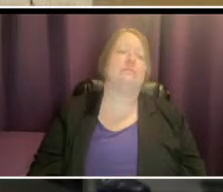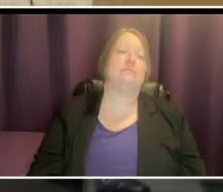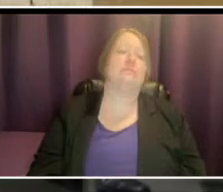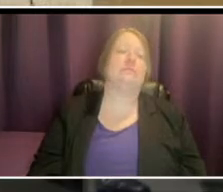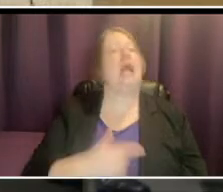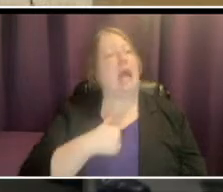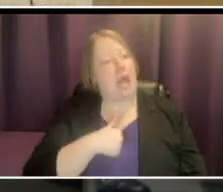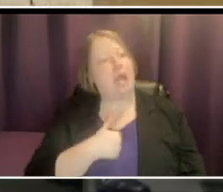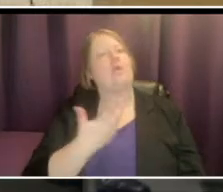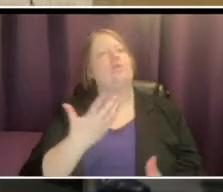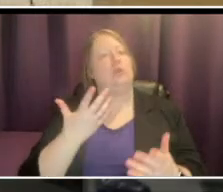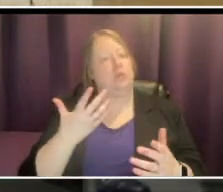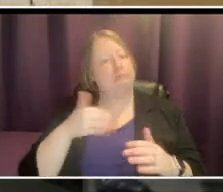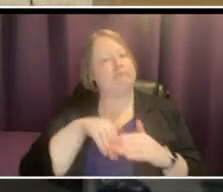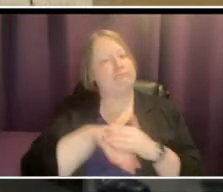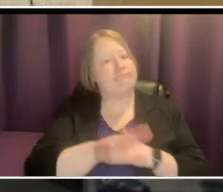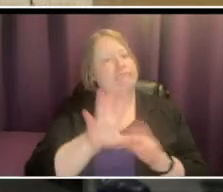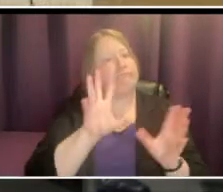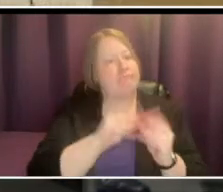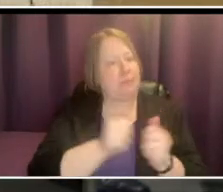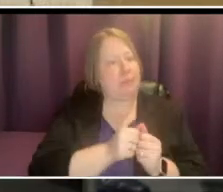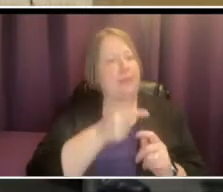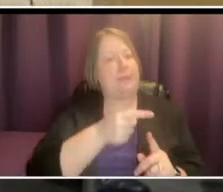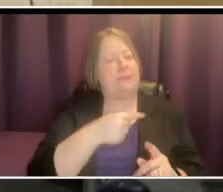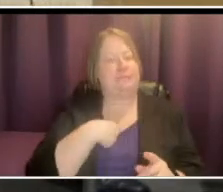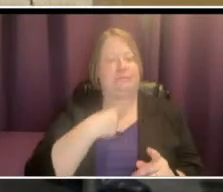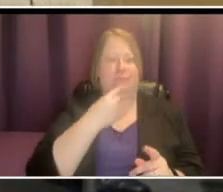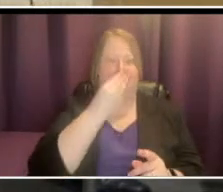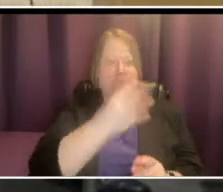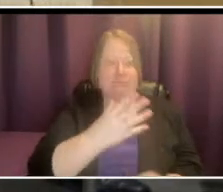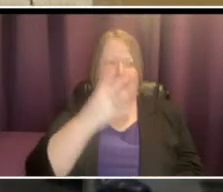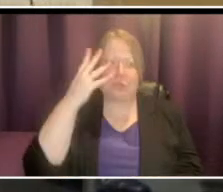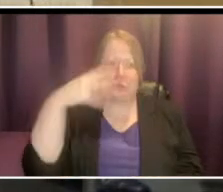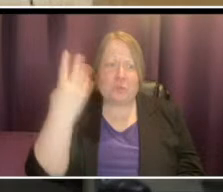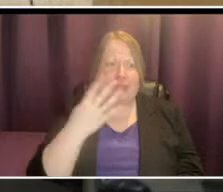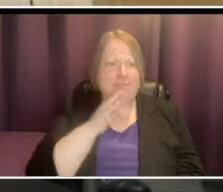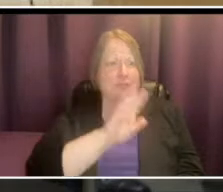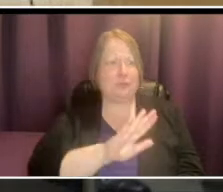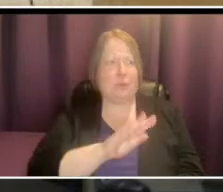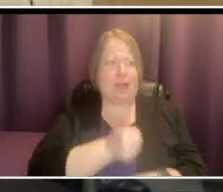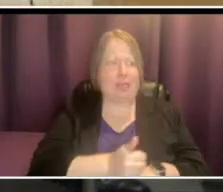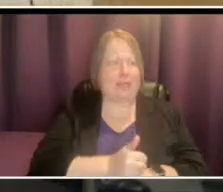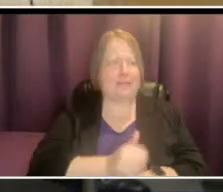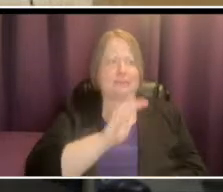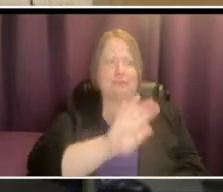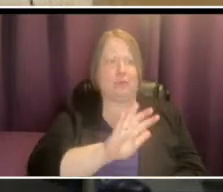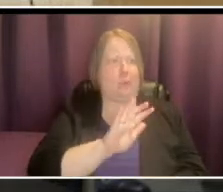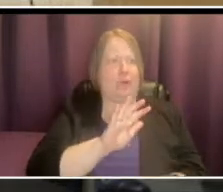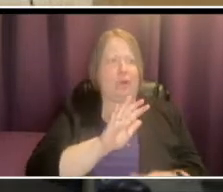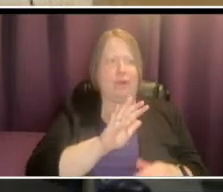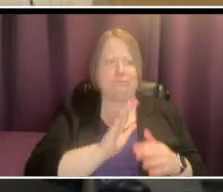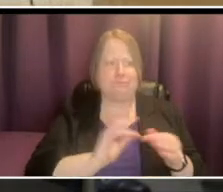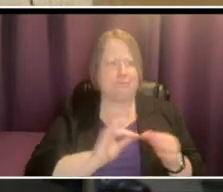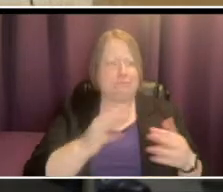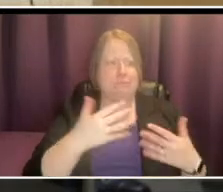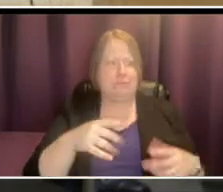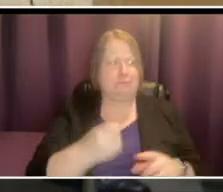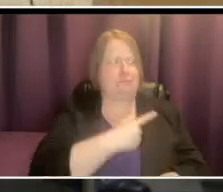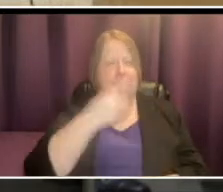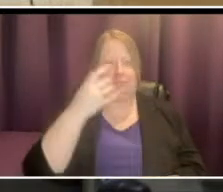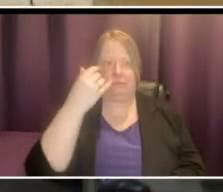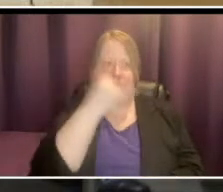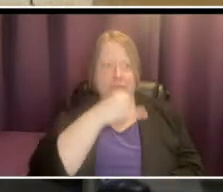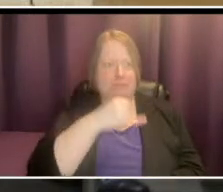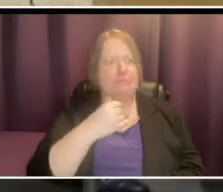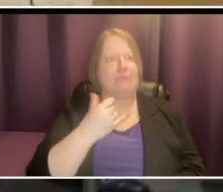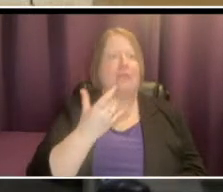how crazy some of these allegations were and how ridiculous some of them were. And I'm talking about some of them like, you know,